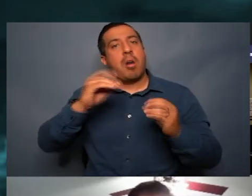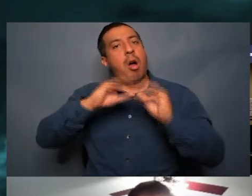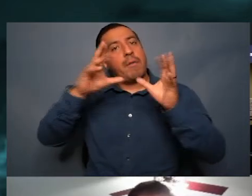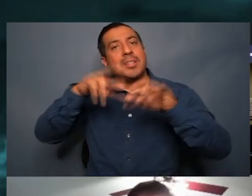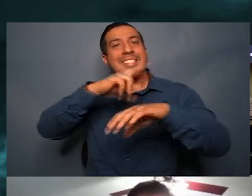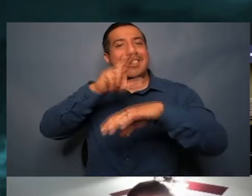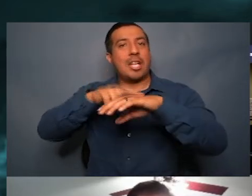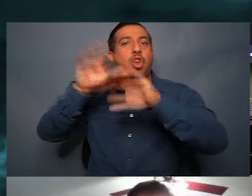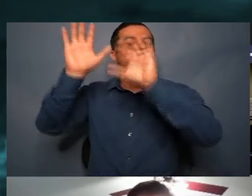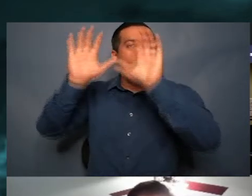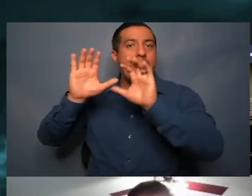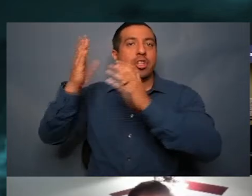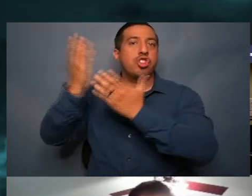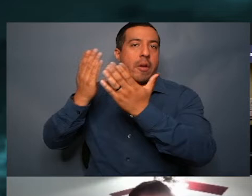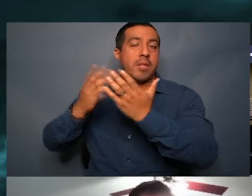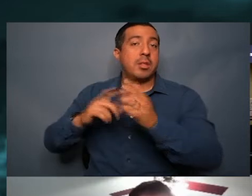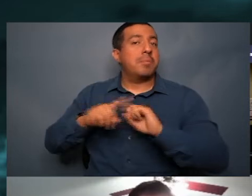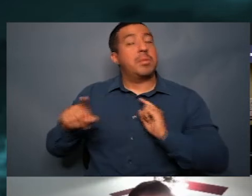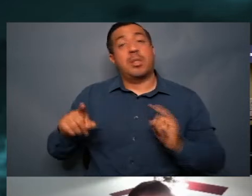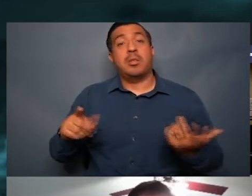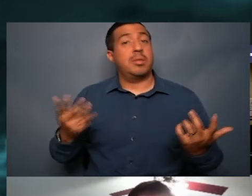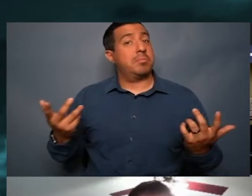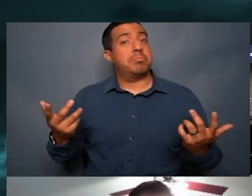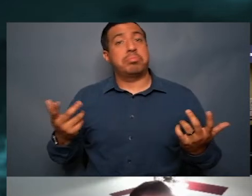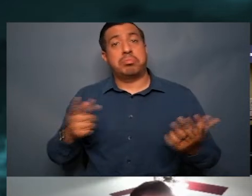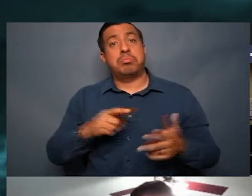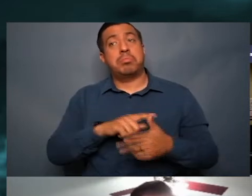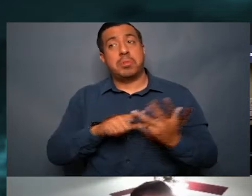sure. But yes,